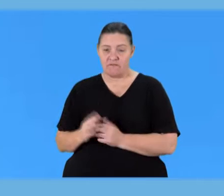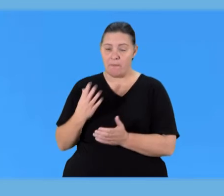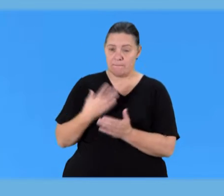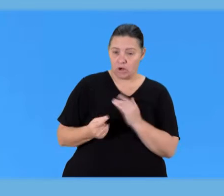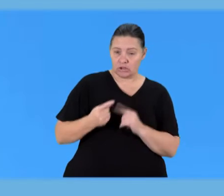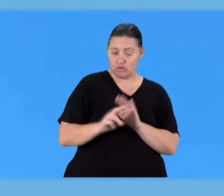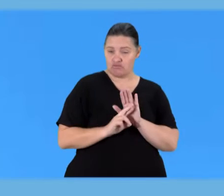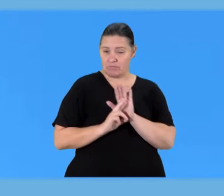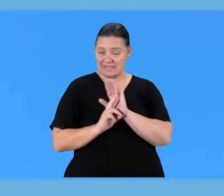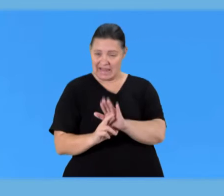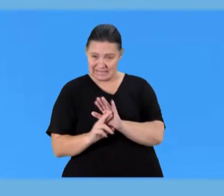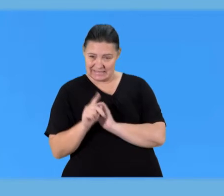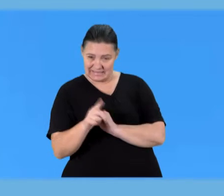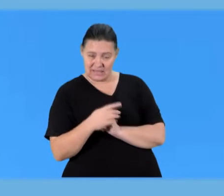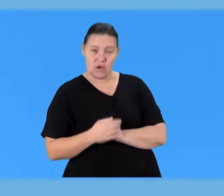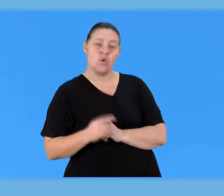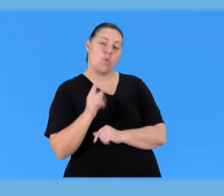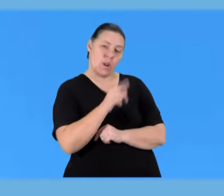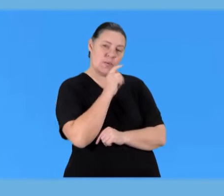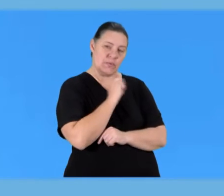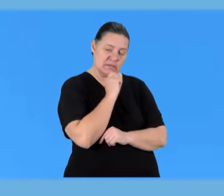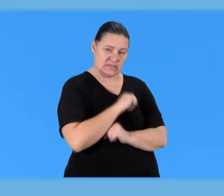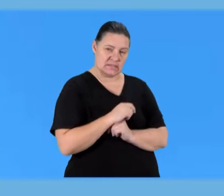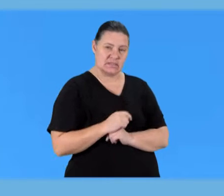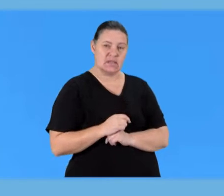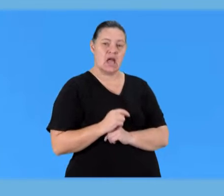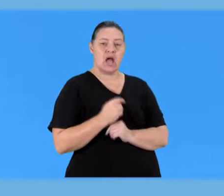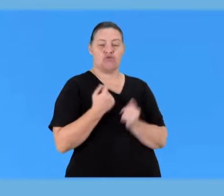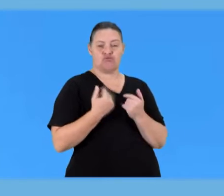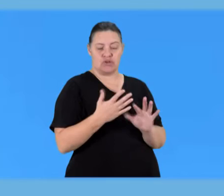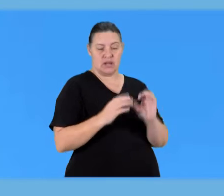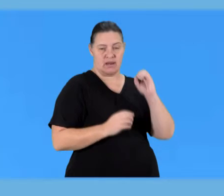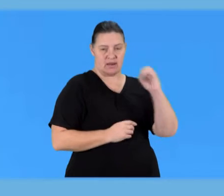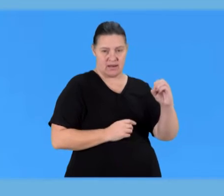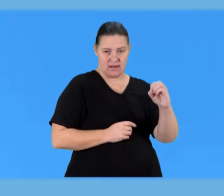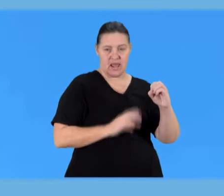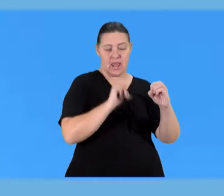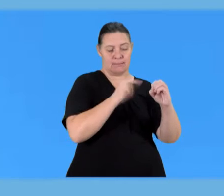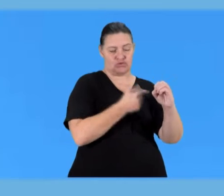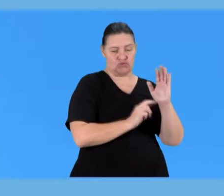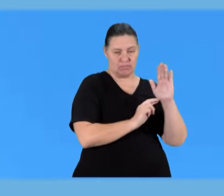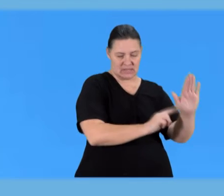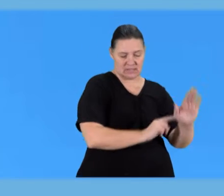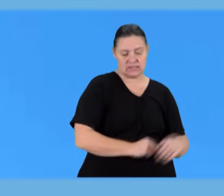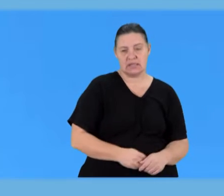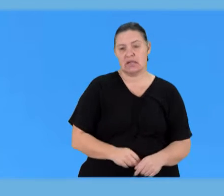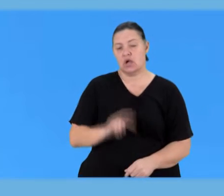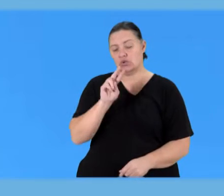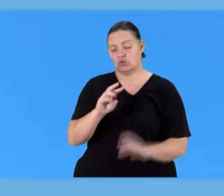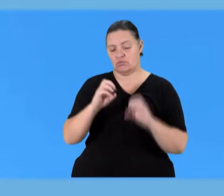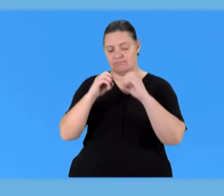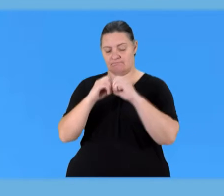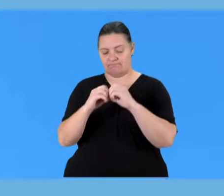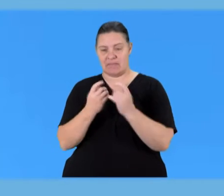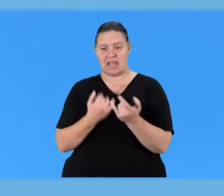in terms of a model to represent that particular reaction, we're going to use our green circle to represent Mg and